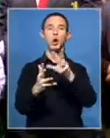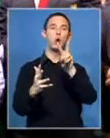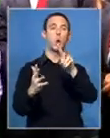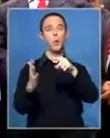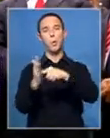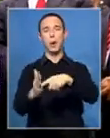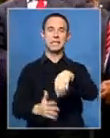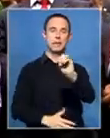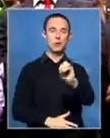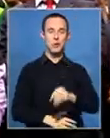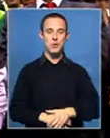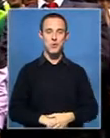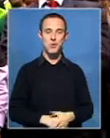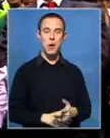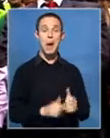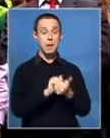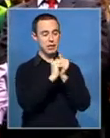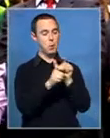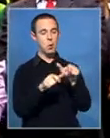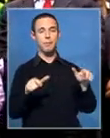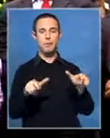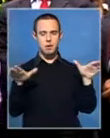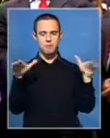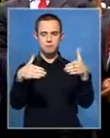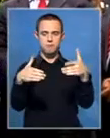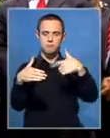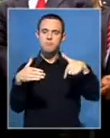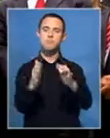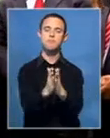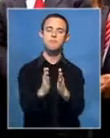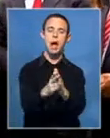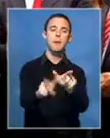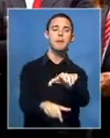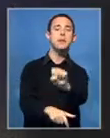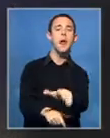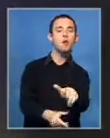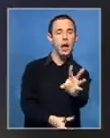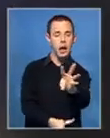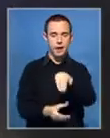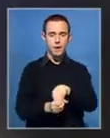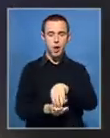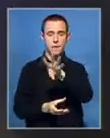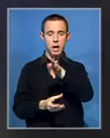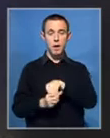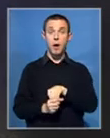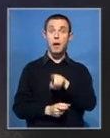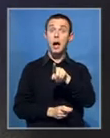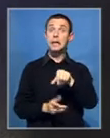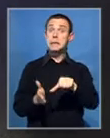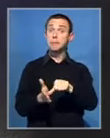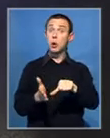mood. Fellow sports people want the nation to participate and to remember, but mostly to move